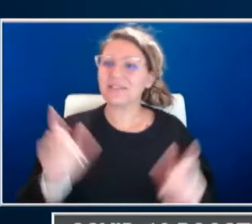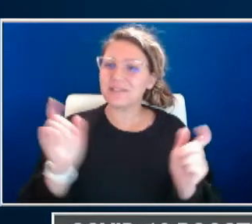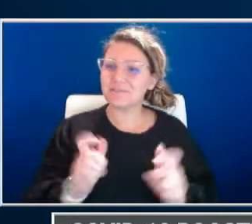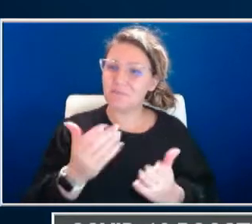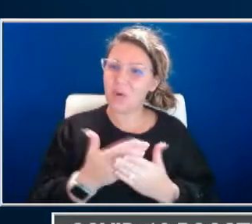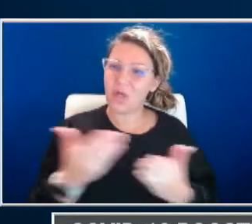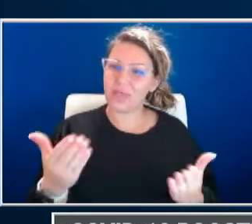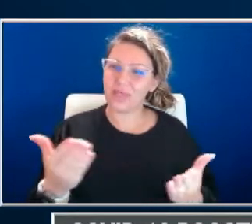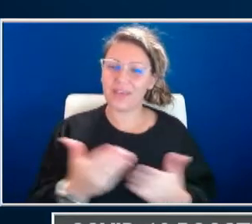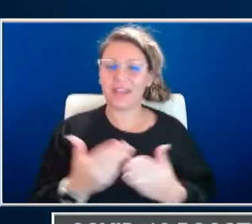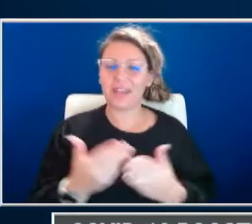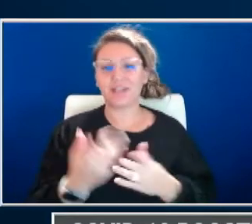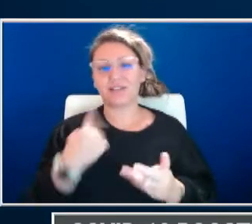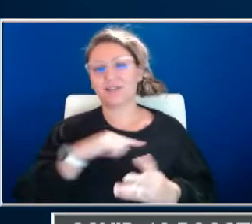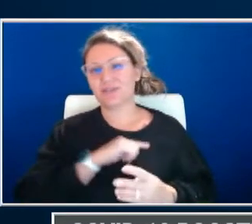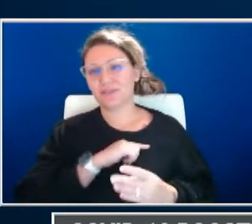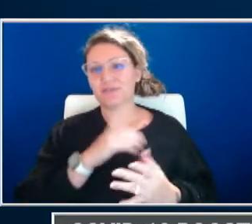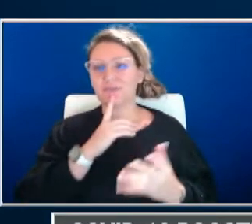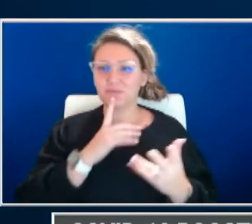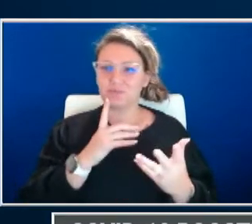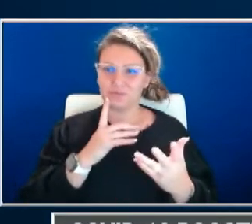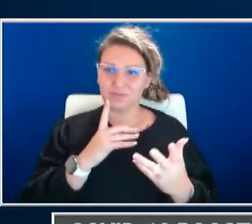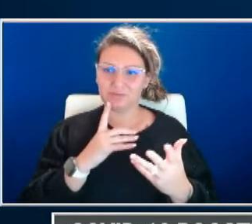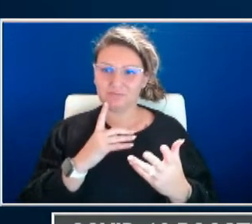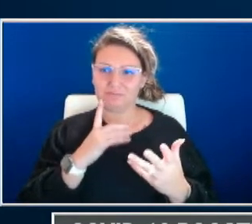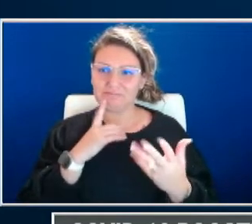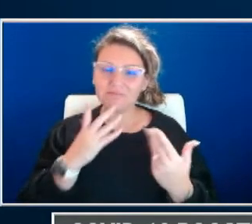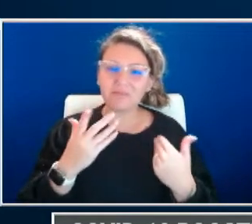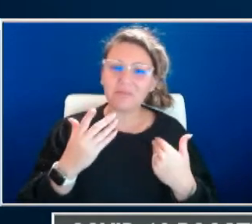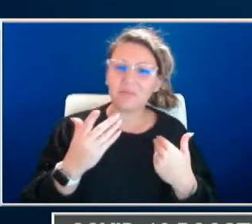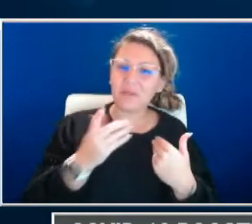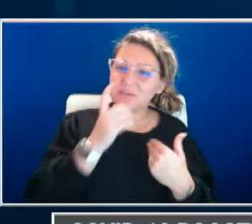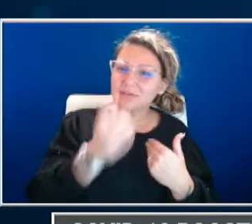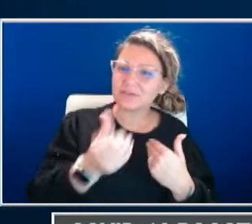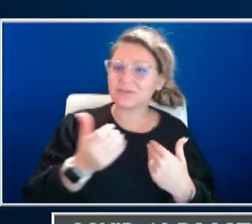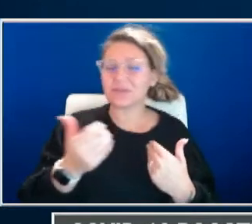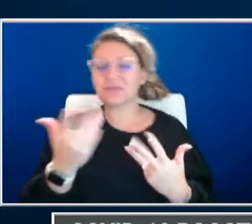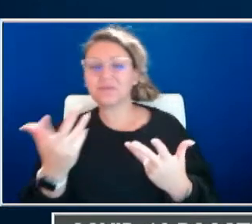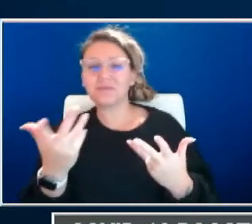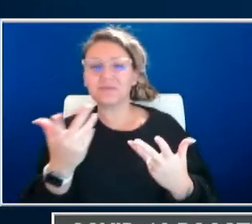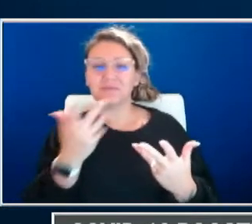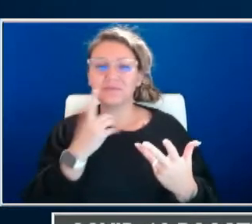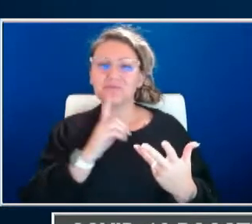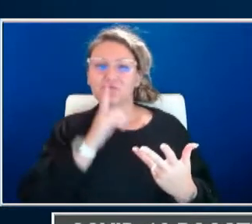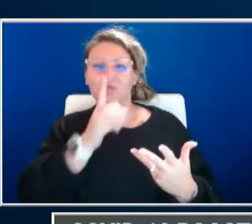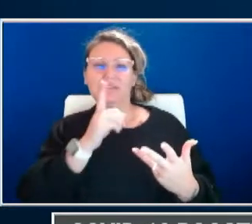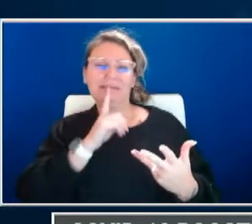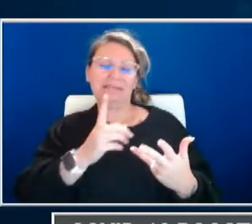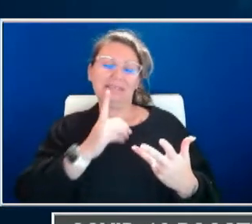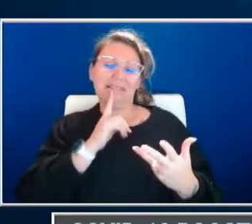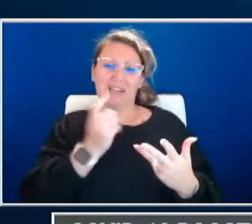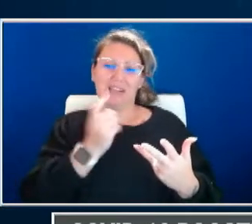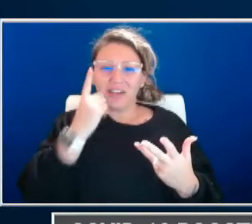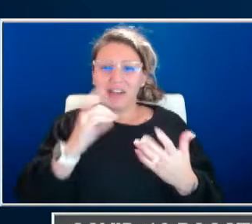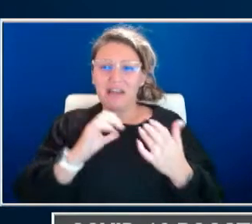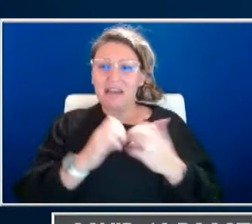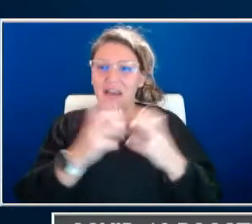take for granted, right, Vince? Yeah. Well, you're going to hug those boys really soon,